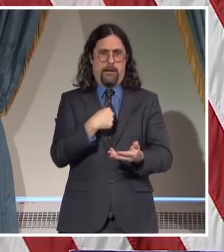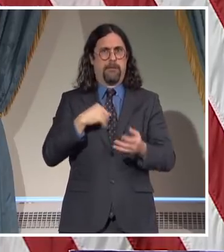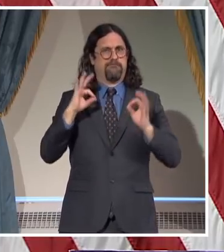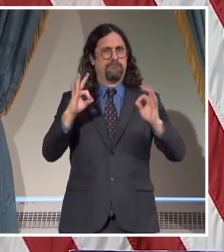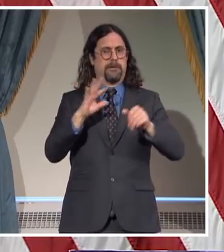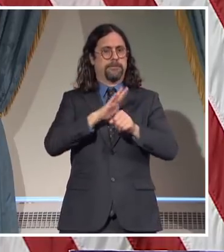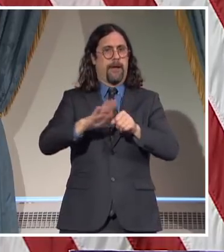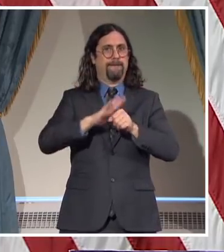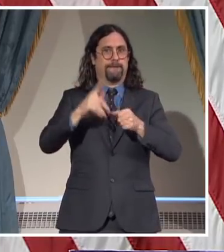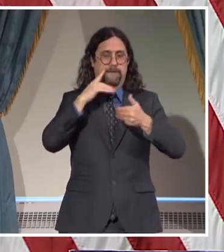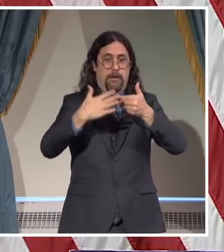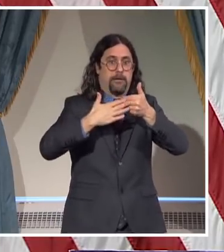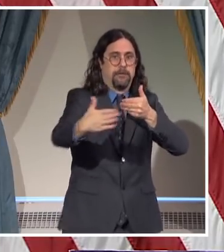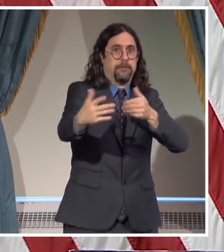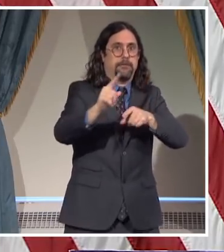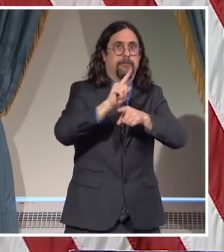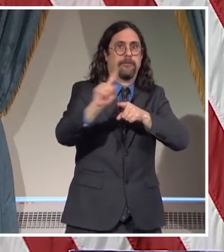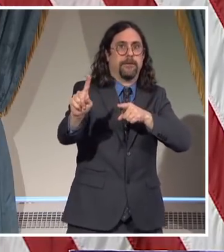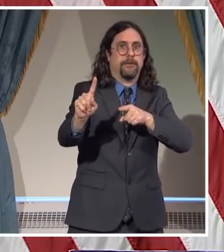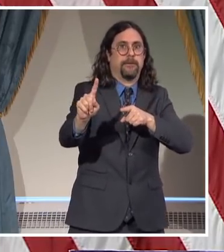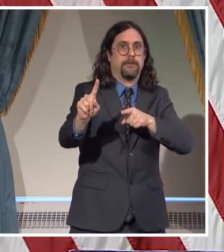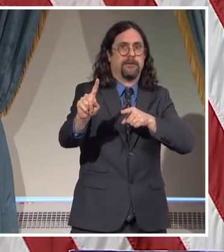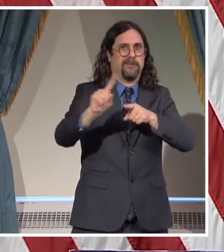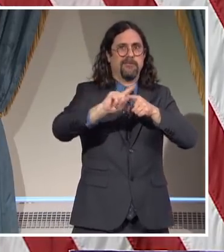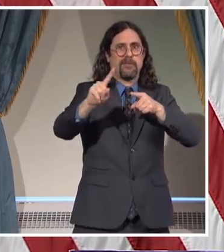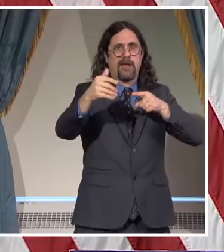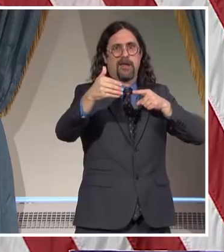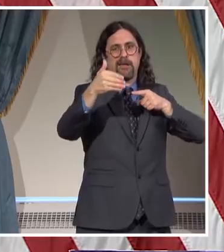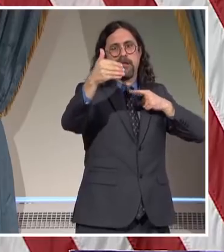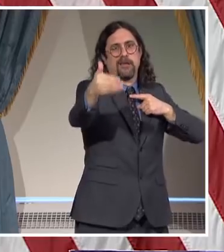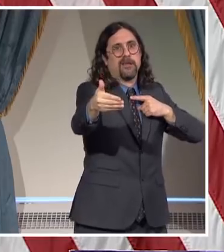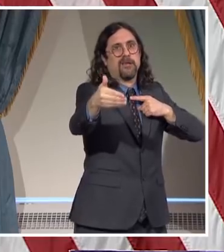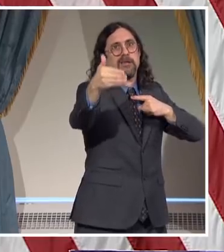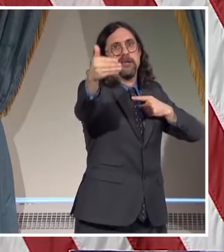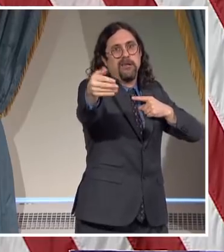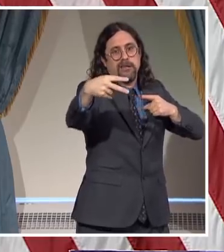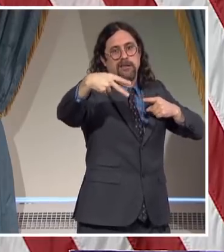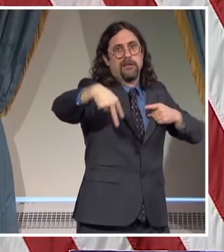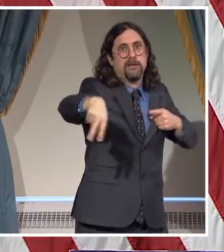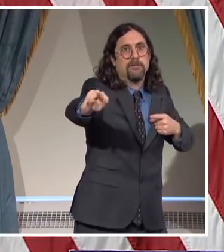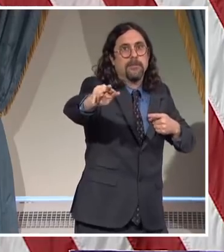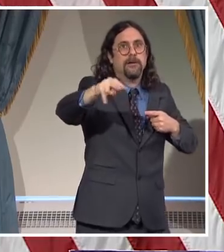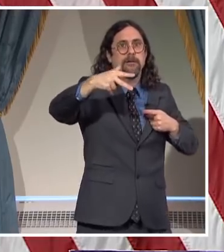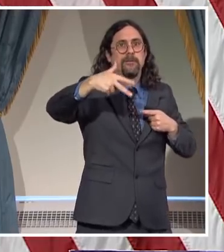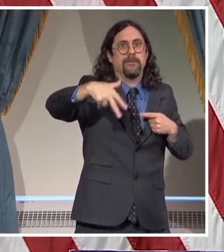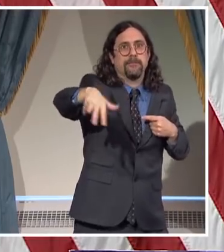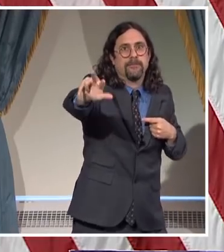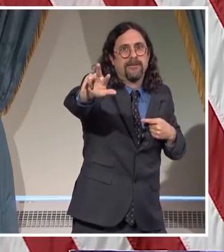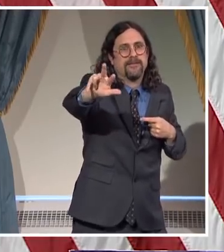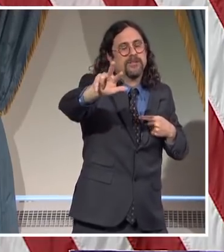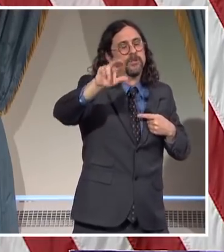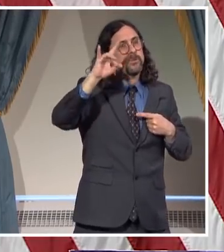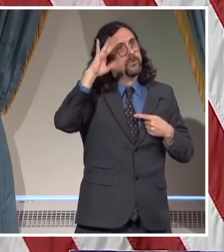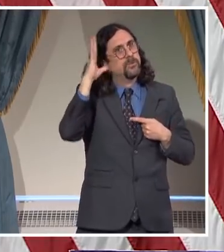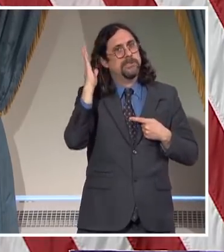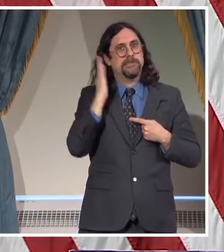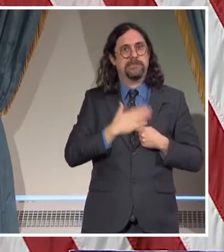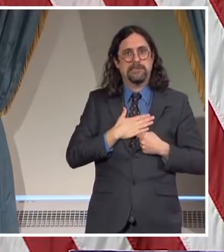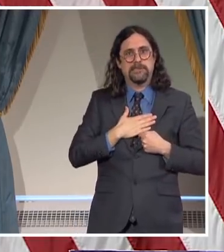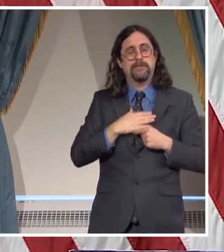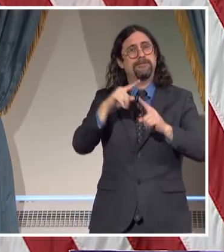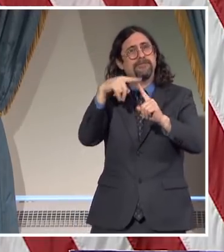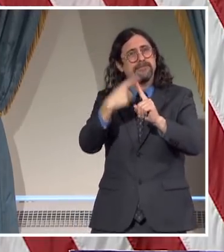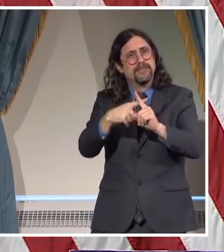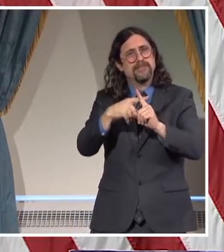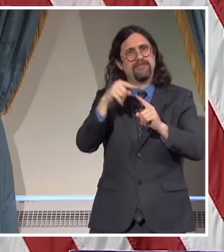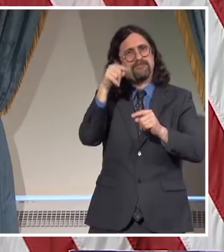ahead in terms of producing enough hospital space, enough personnel who are trained to help us in this crisis, and that ongoing challenge